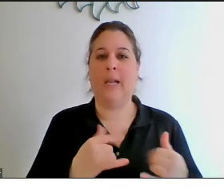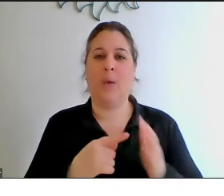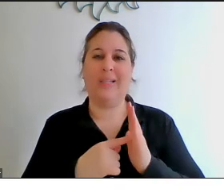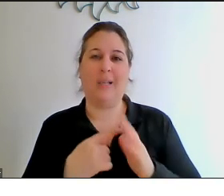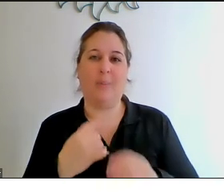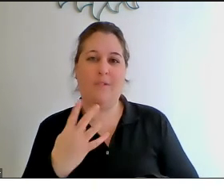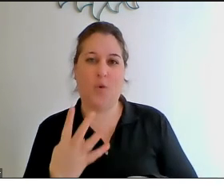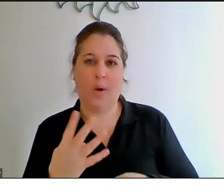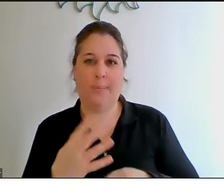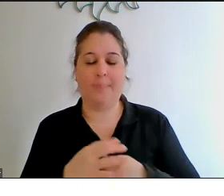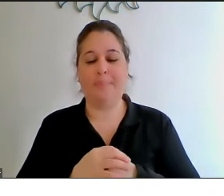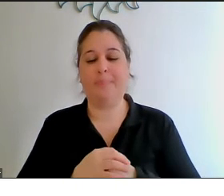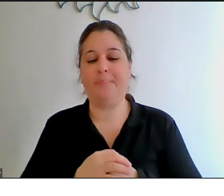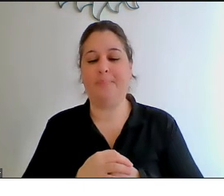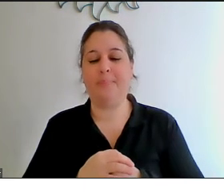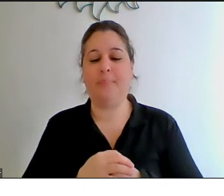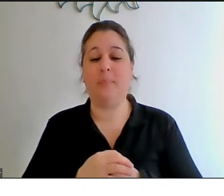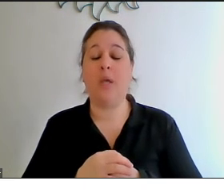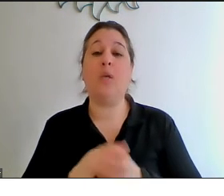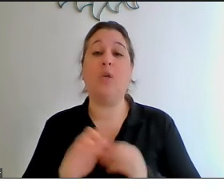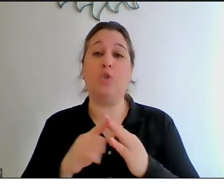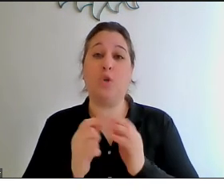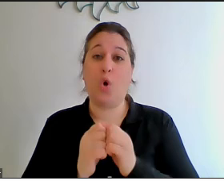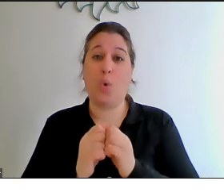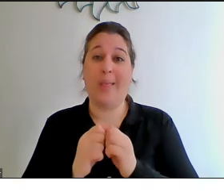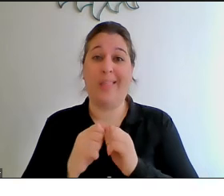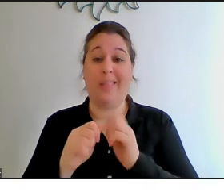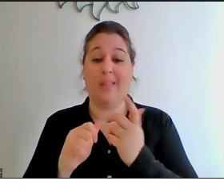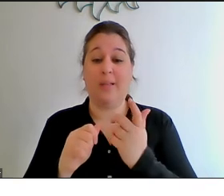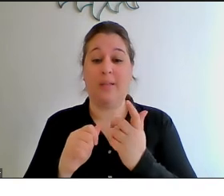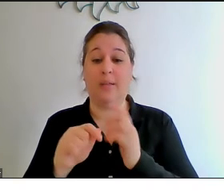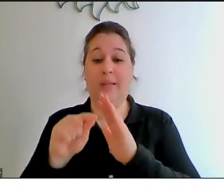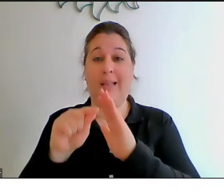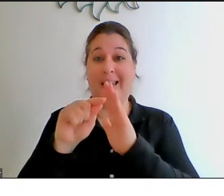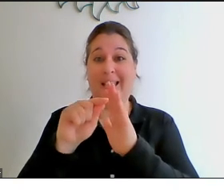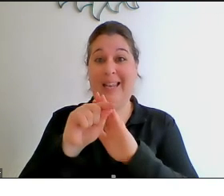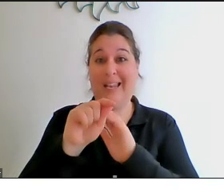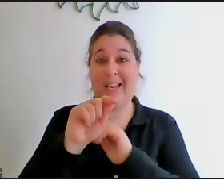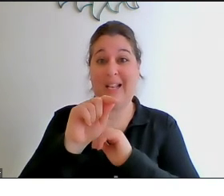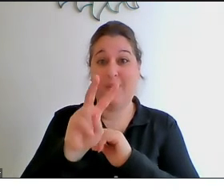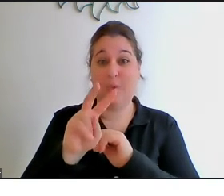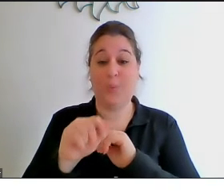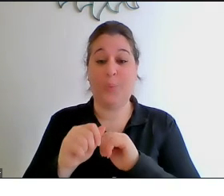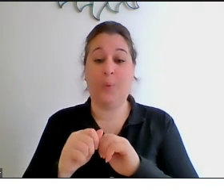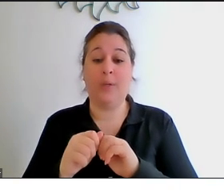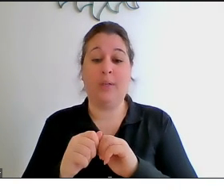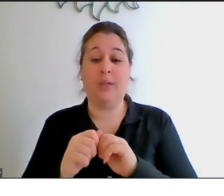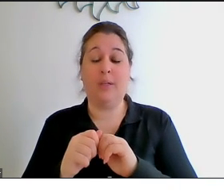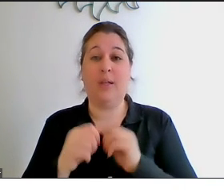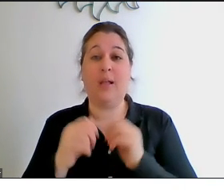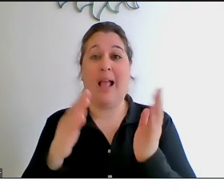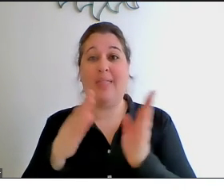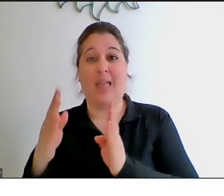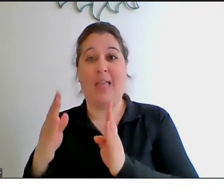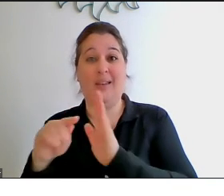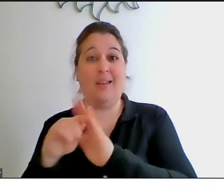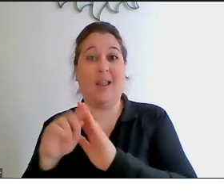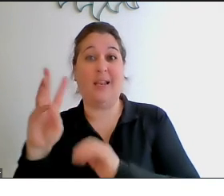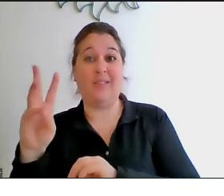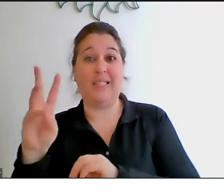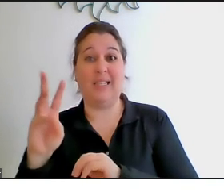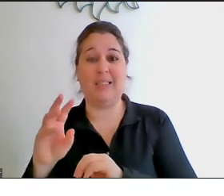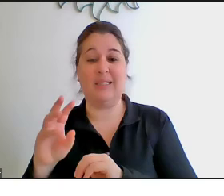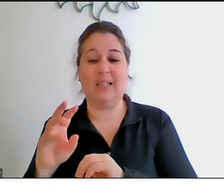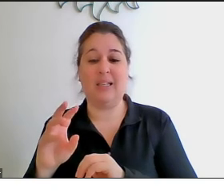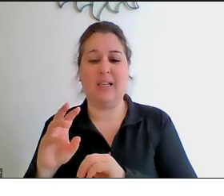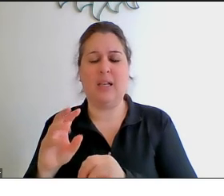4. I get 2 negatives for -2. How many negatives does that represent? 6. 1,